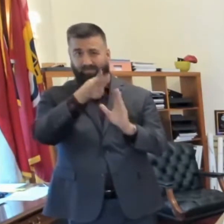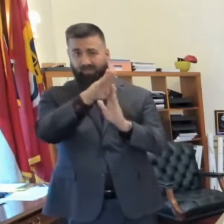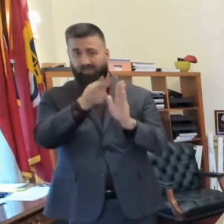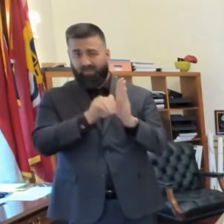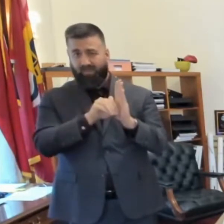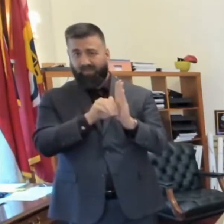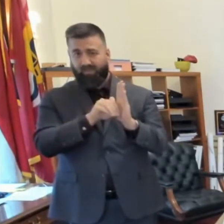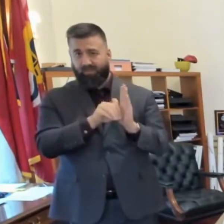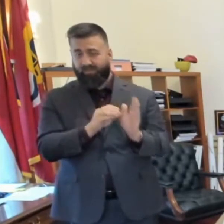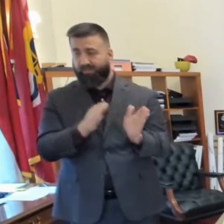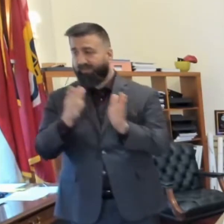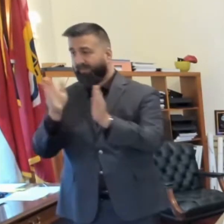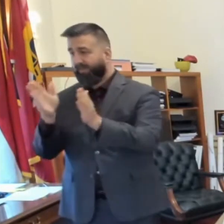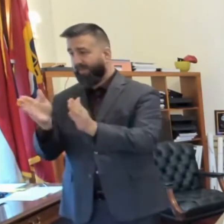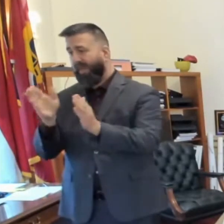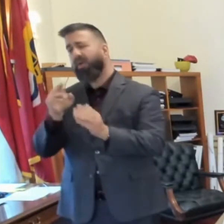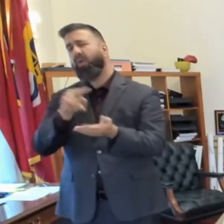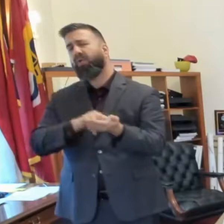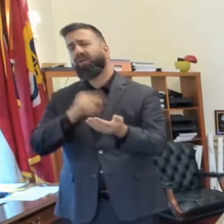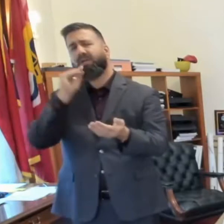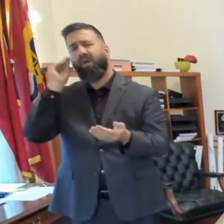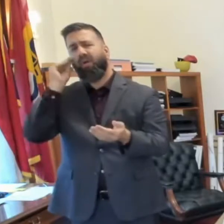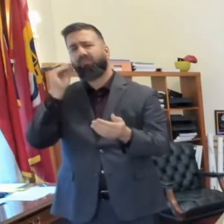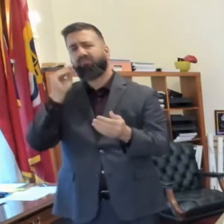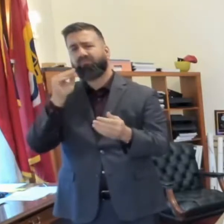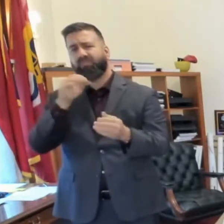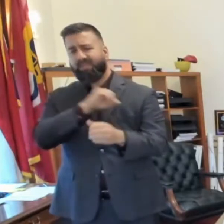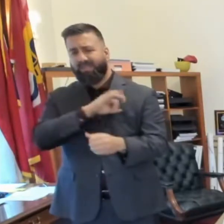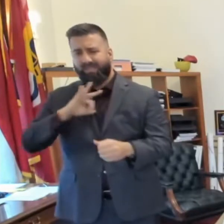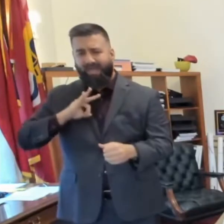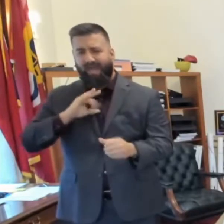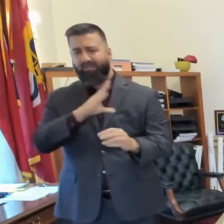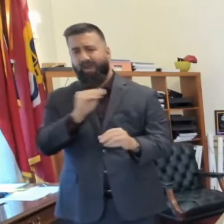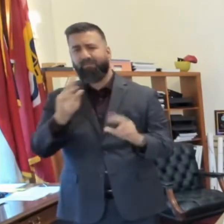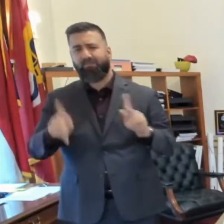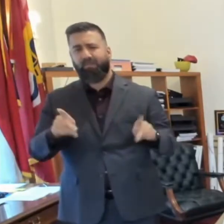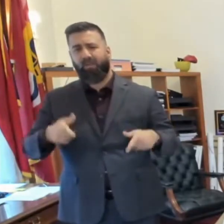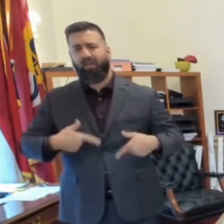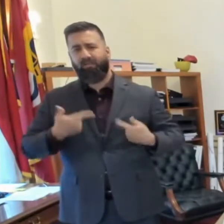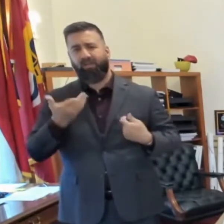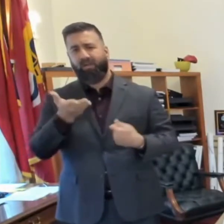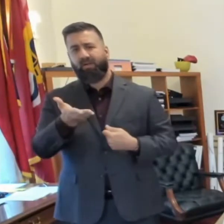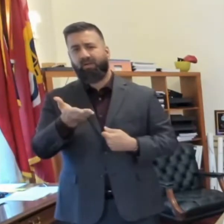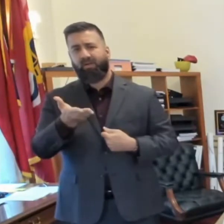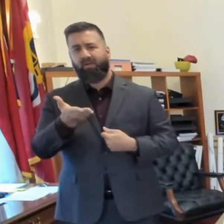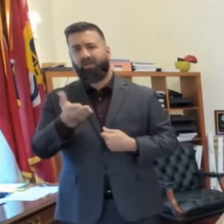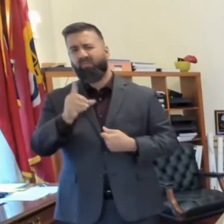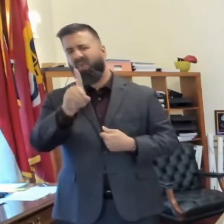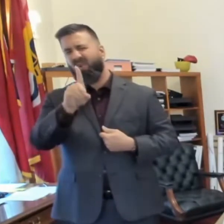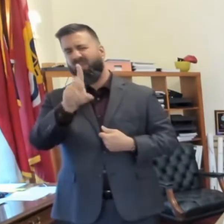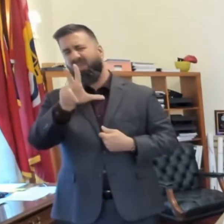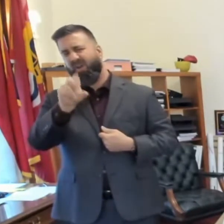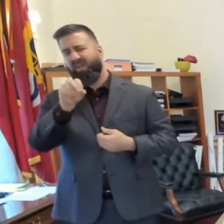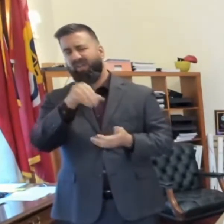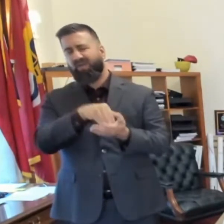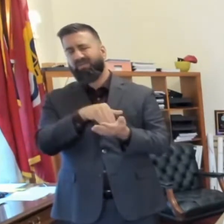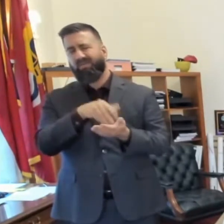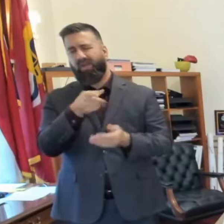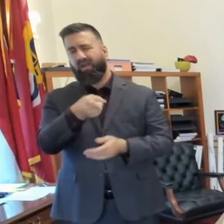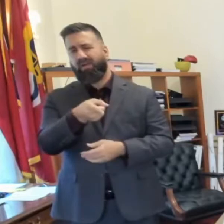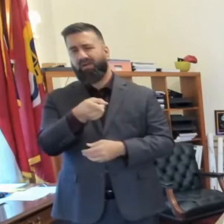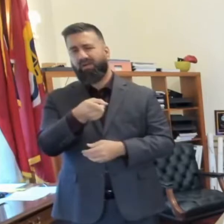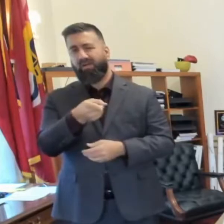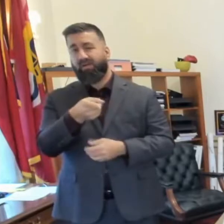nursing home residents and staff. And there's about 130,000 of those. And so they are in the process of getting